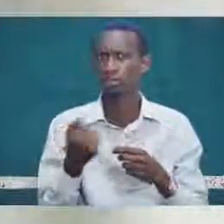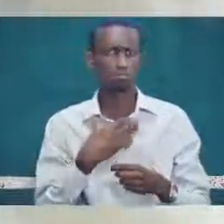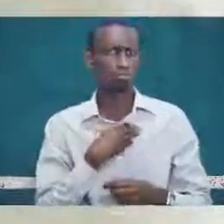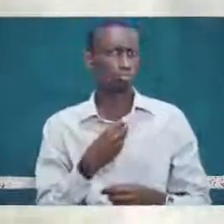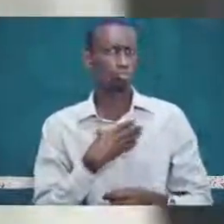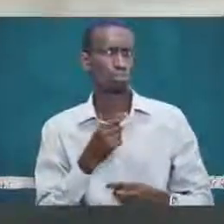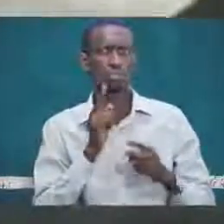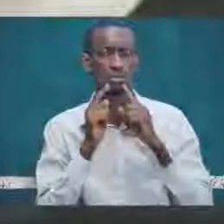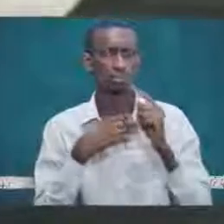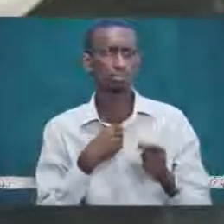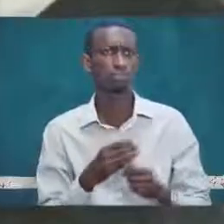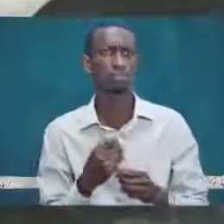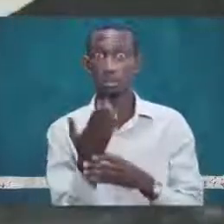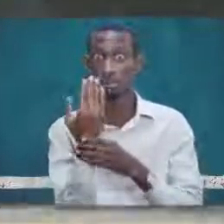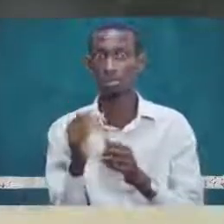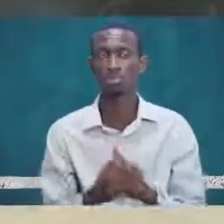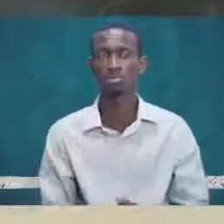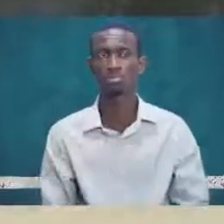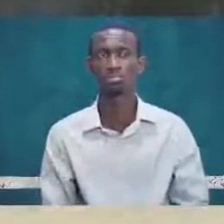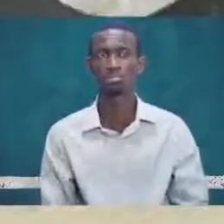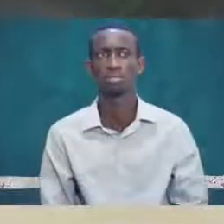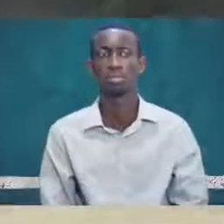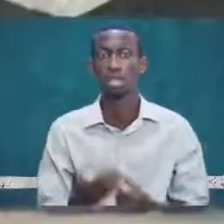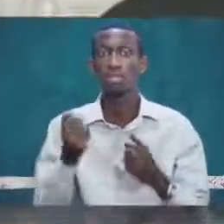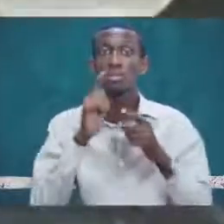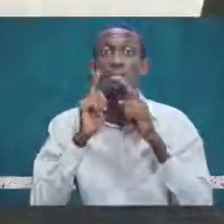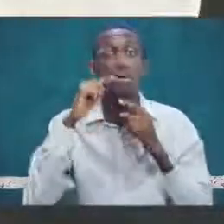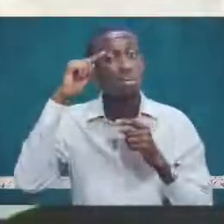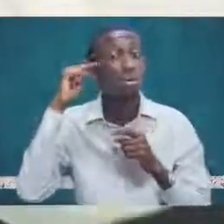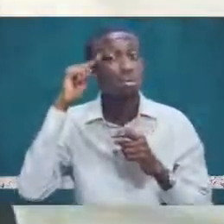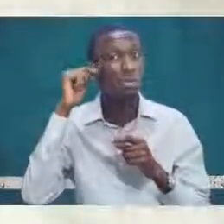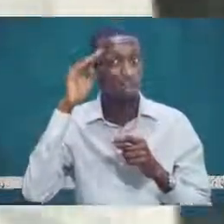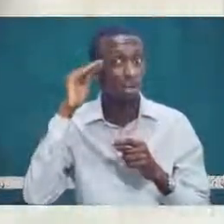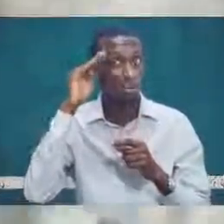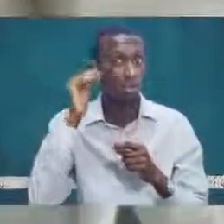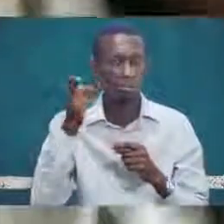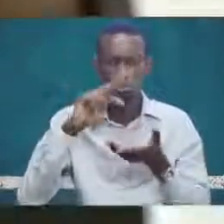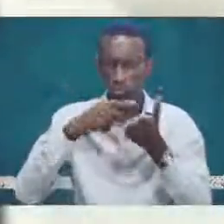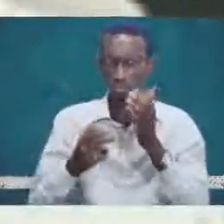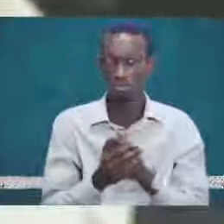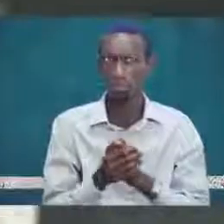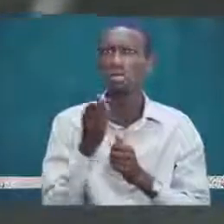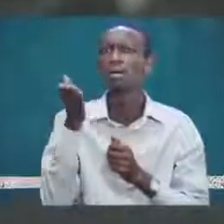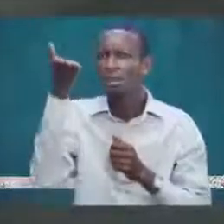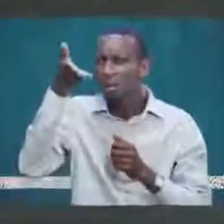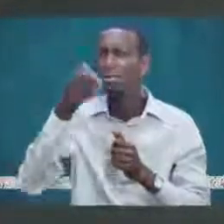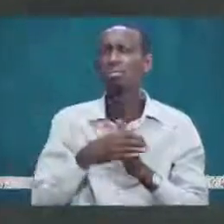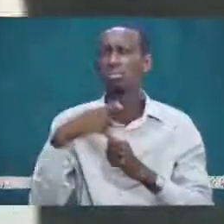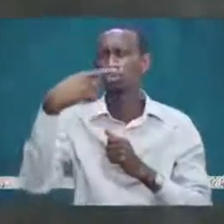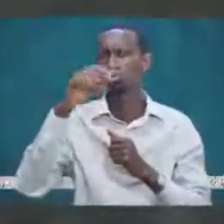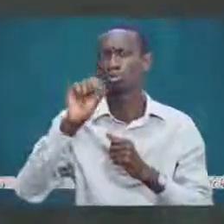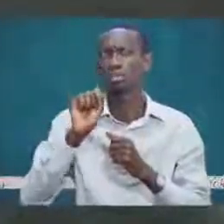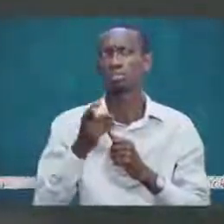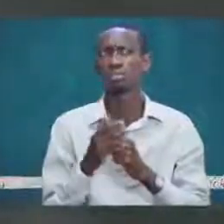And the litmus paper turns pink. And what does that mean? That there must be a gas that is